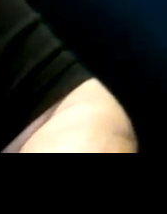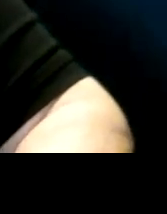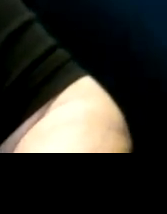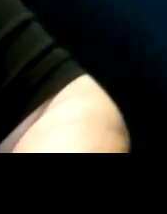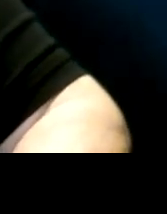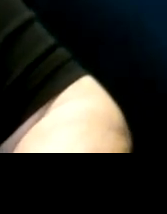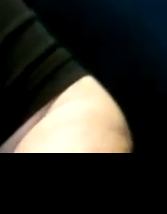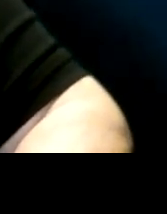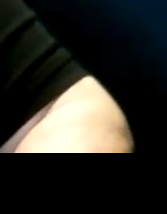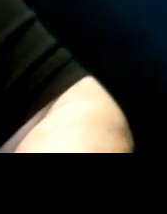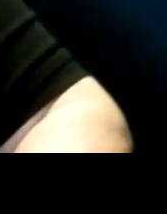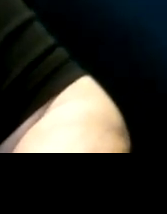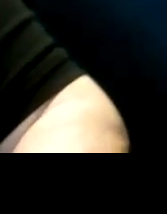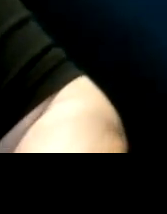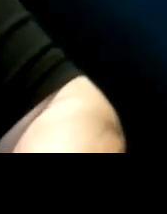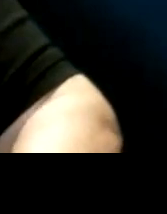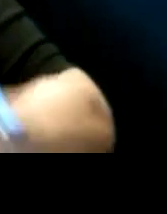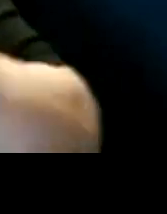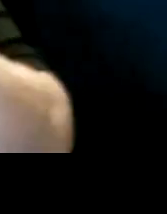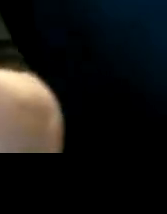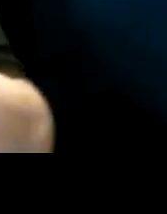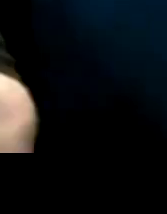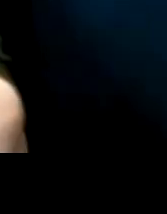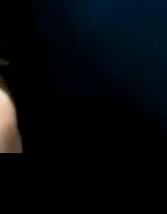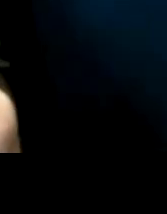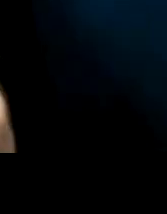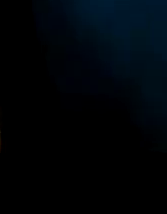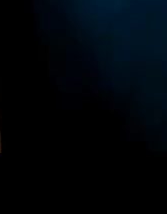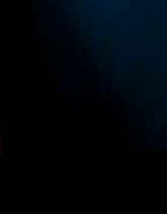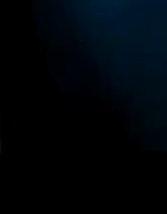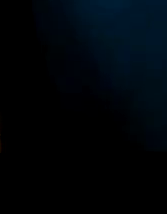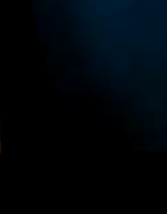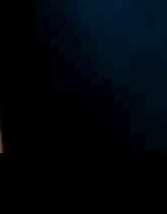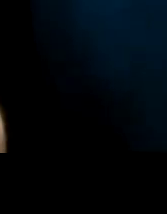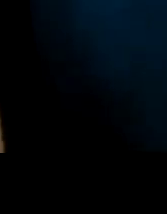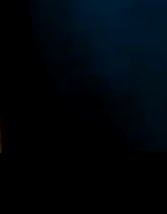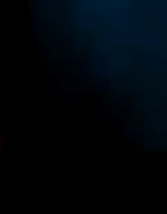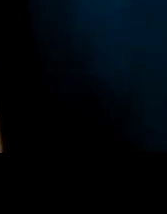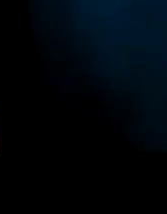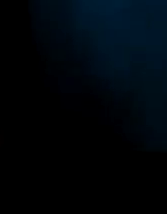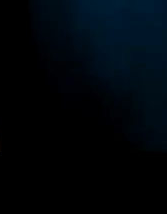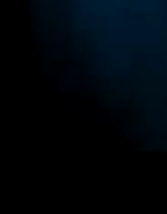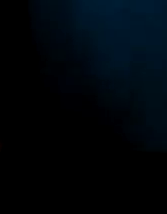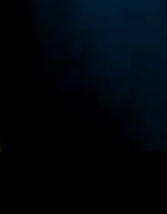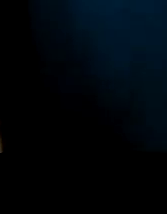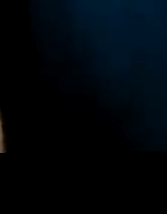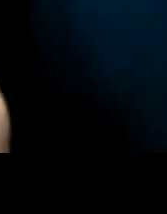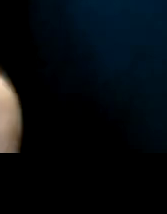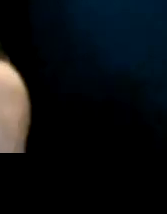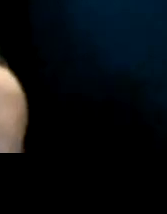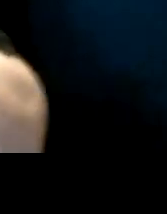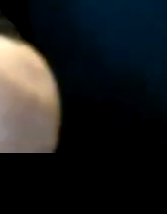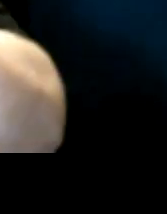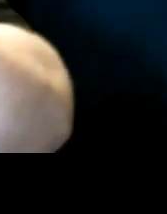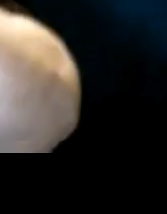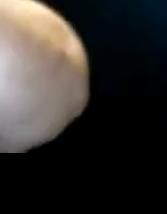So even though the video focuses on younger people, those are all different types of violence that somebody